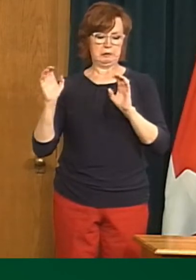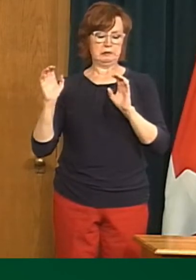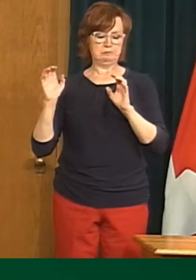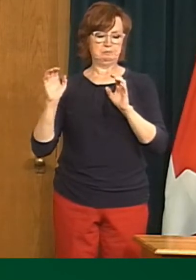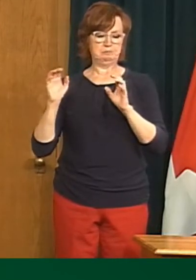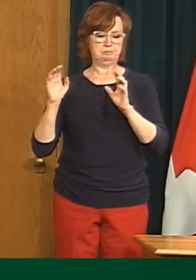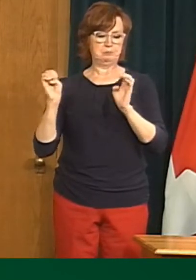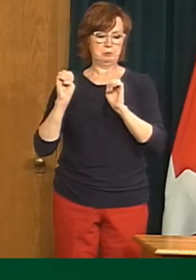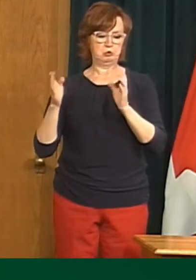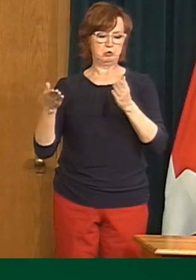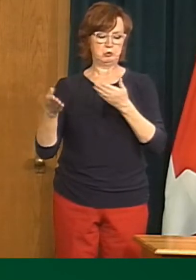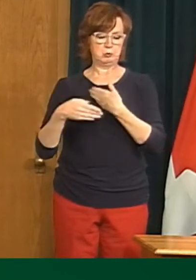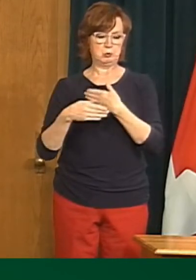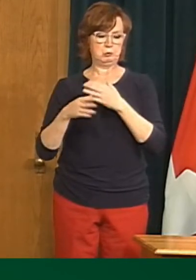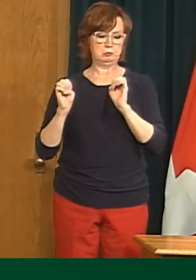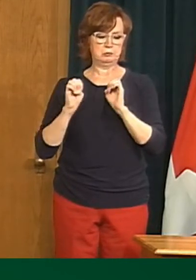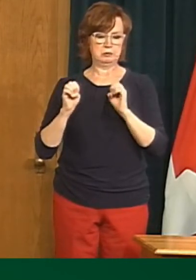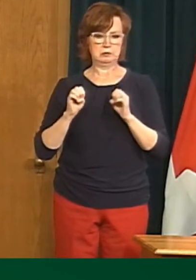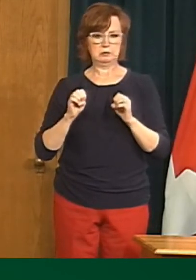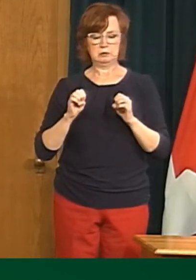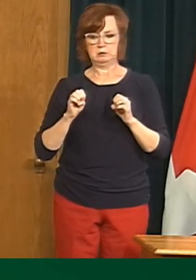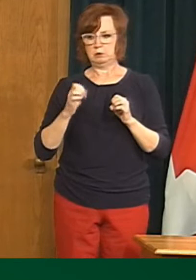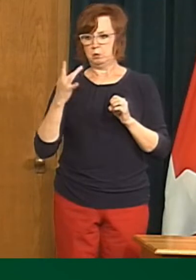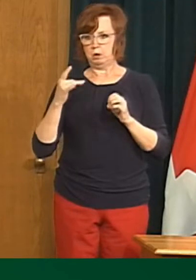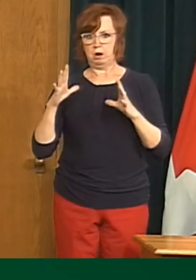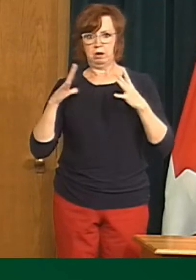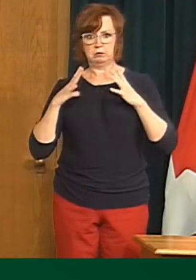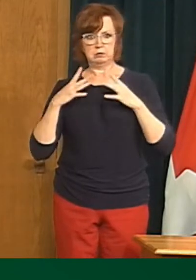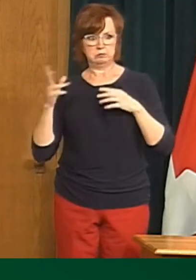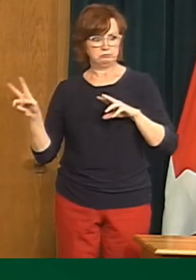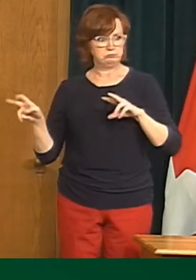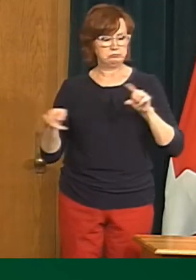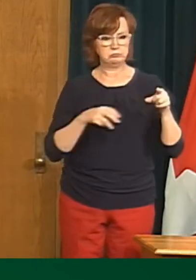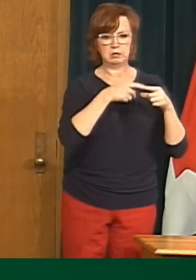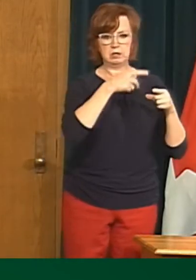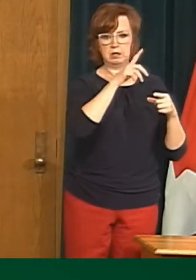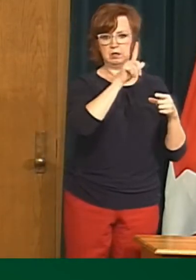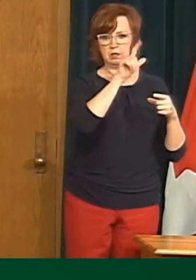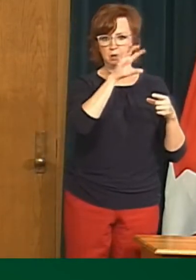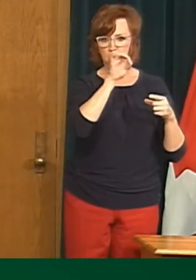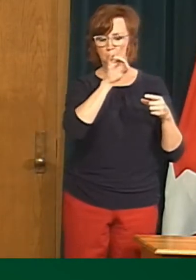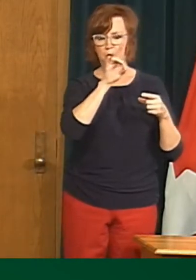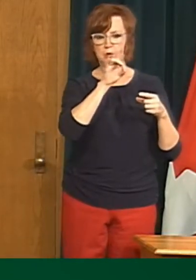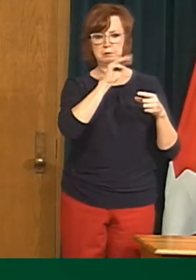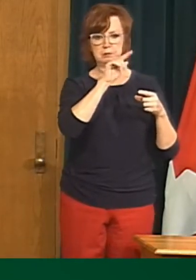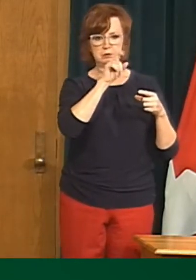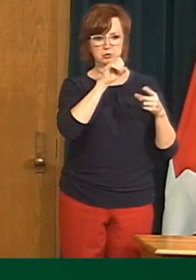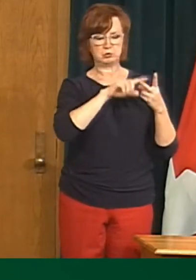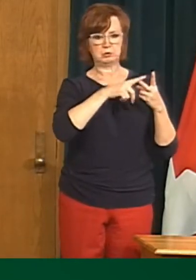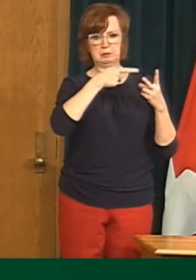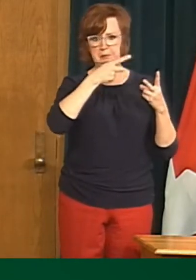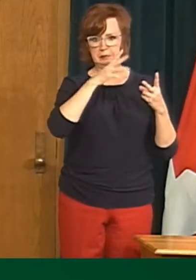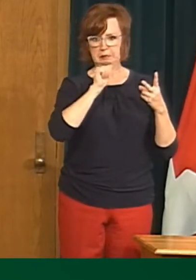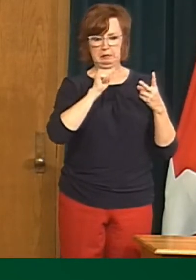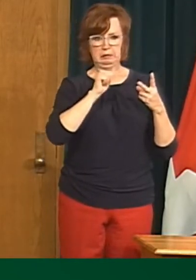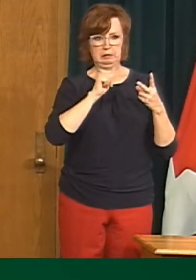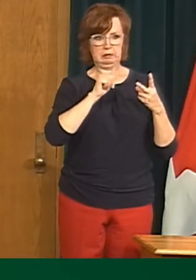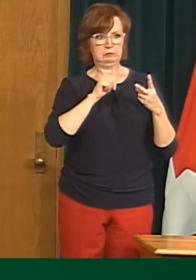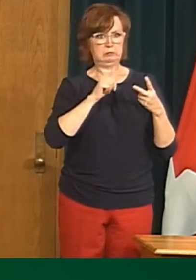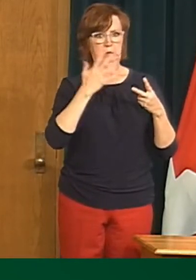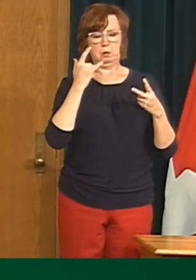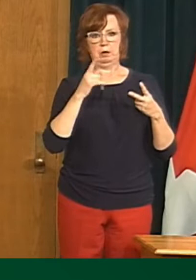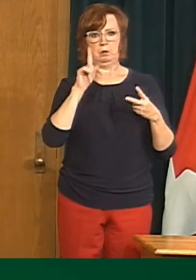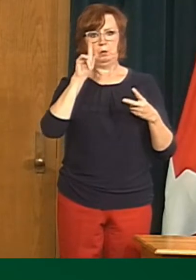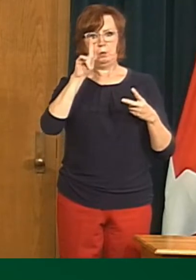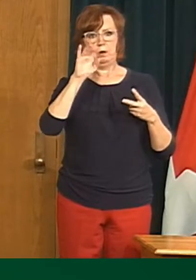we, for example, have an outbreak in Lloydminster, Prince Albert, and we have 100 healthcare staff that need to self-isolate for 2 weeks. We need to have that type of